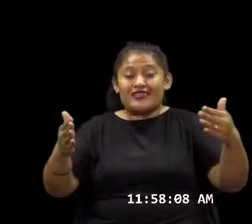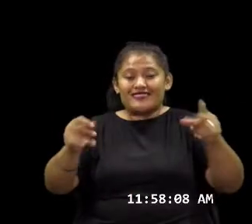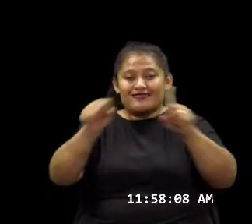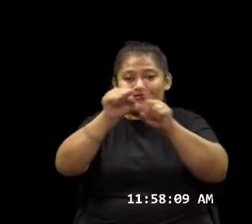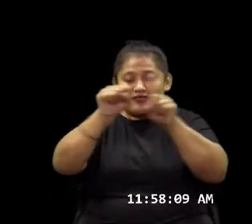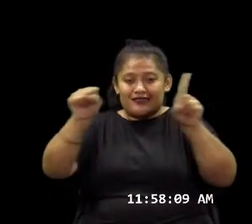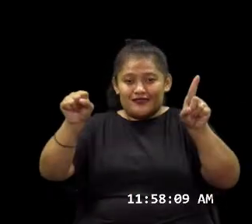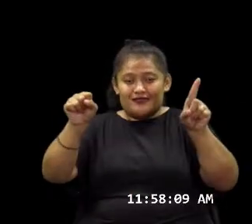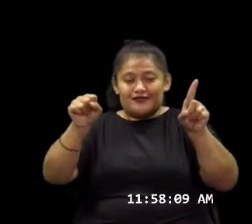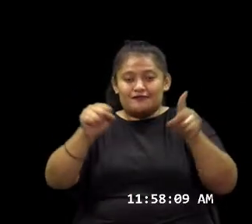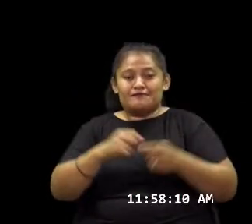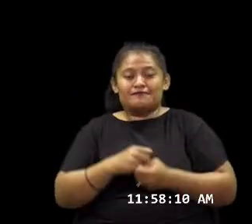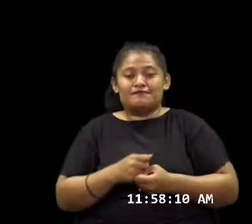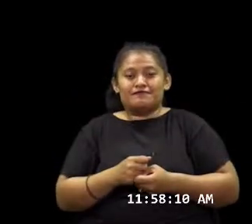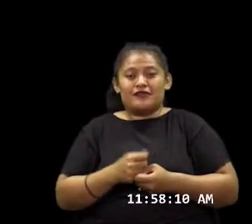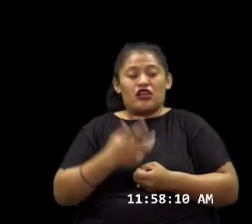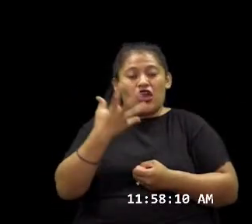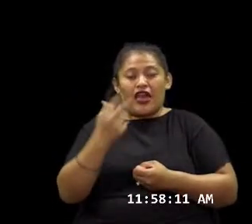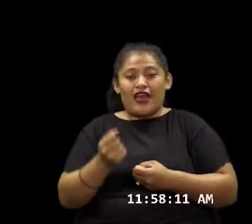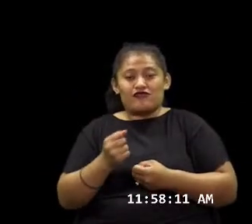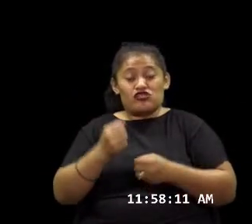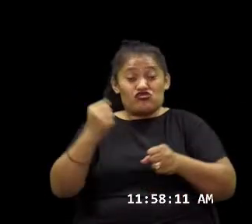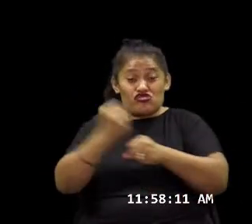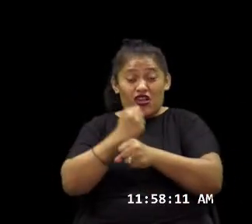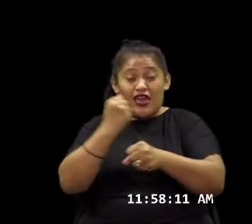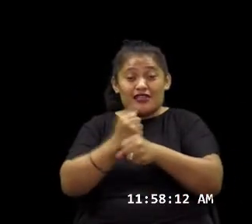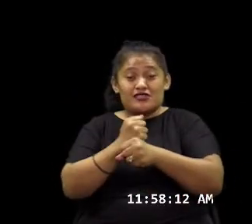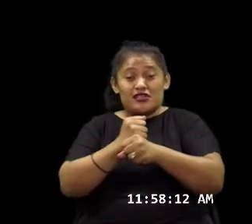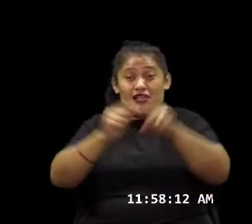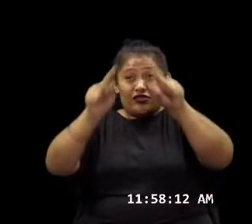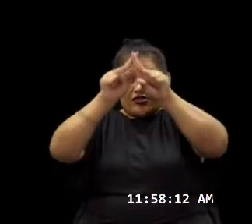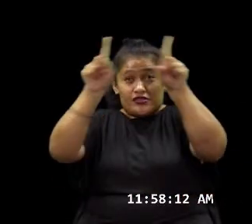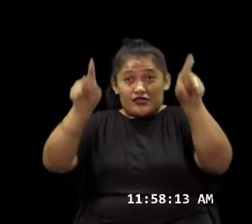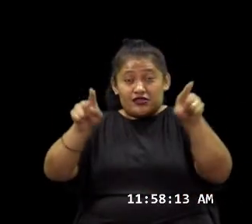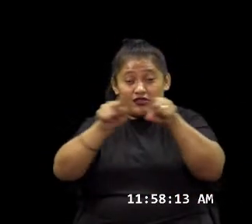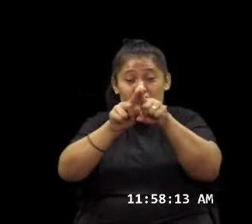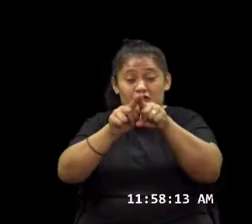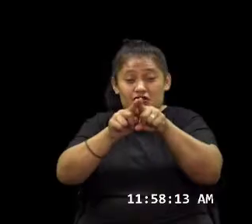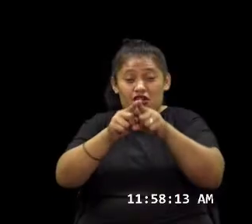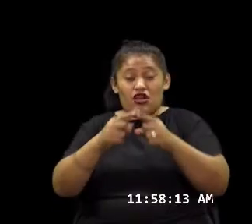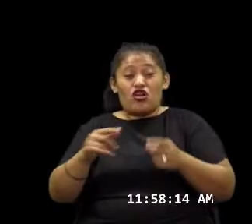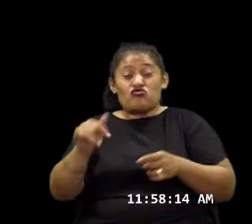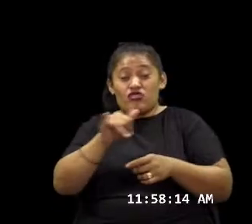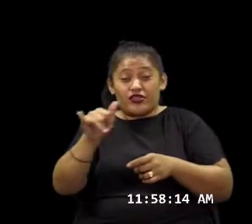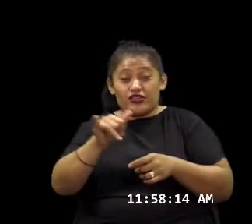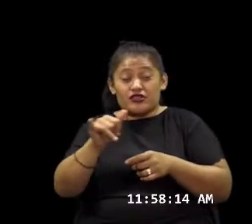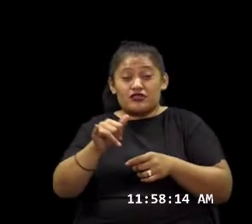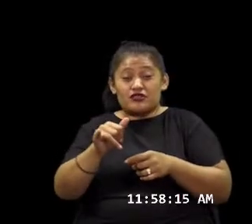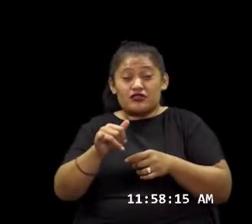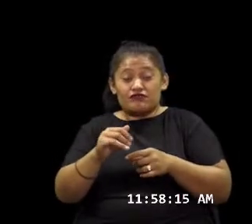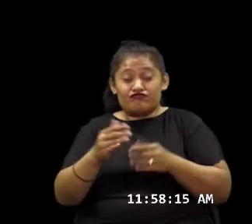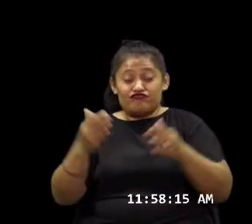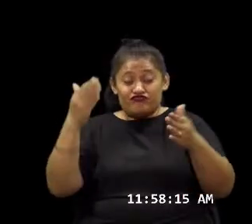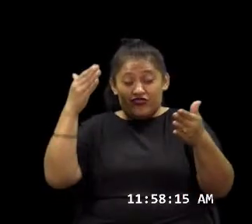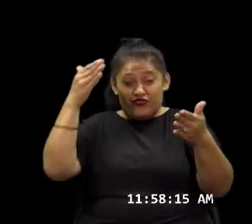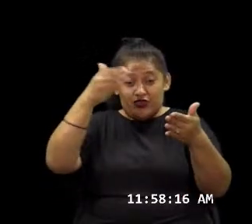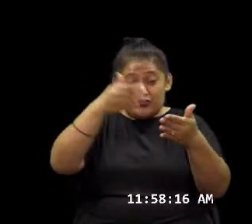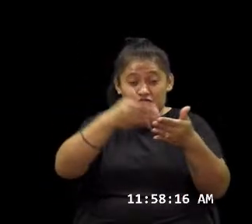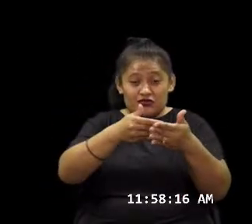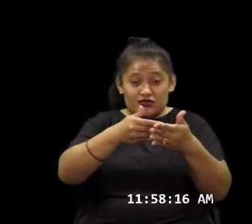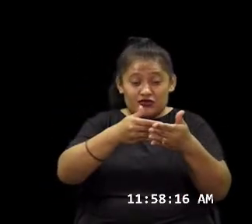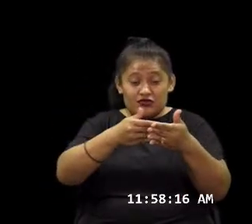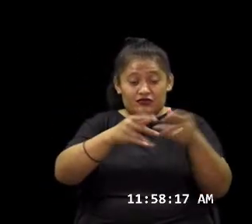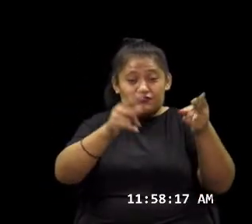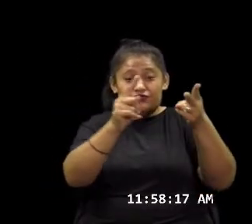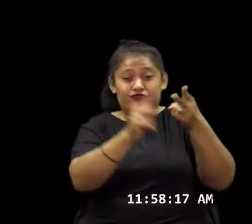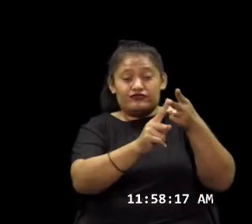sentence. You have to create the setting. Where does your story occur?